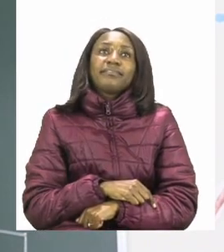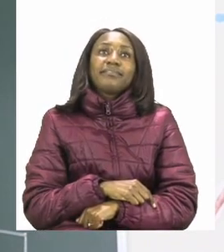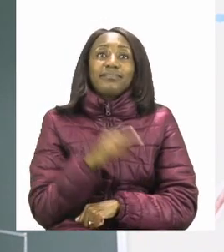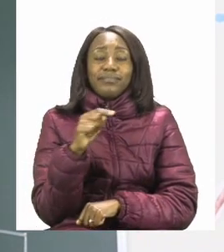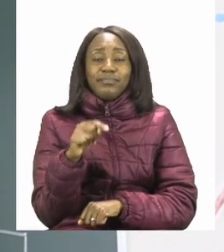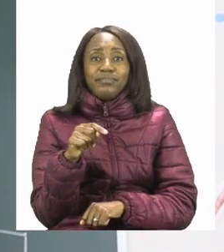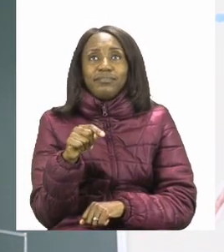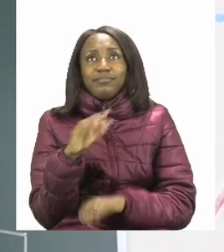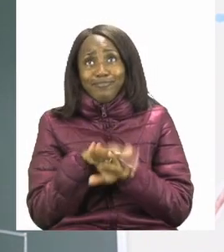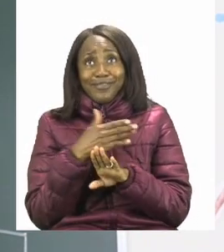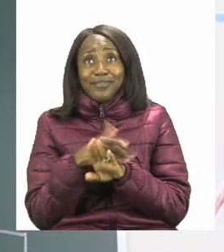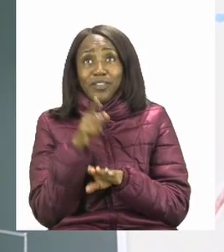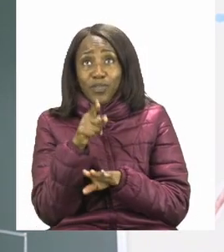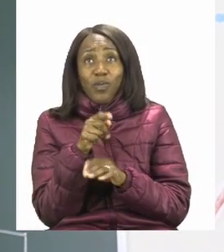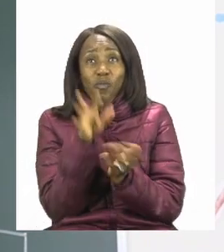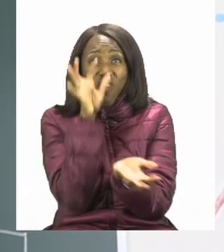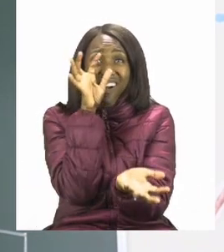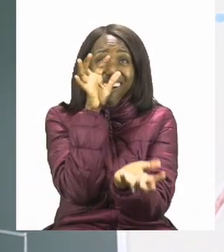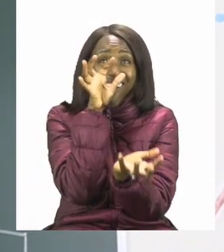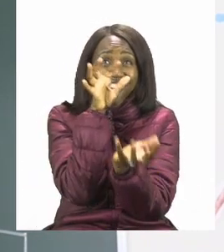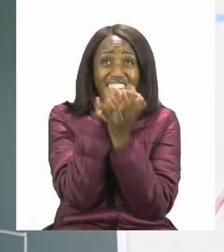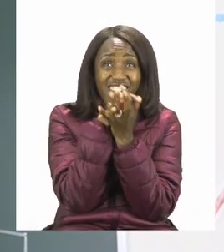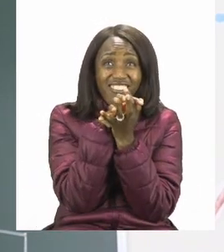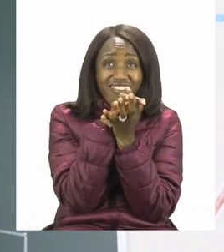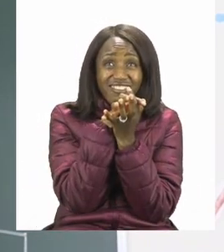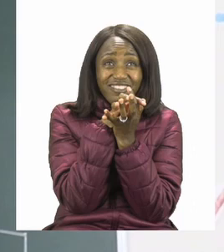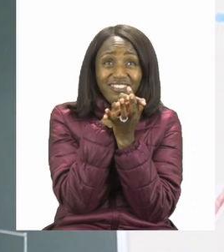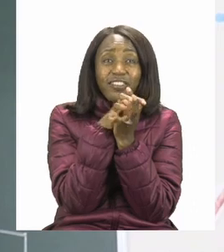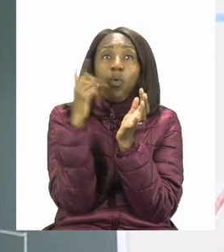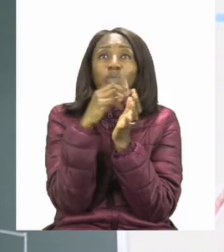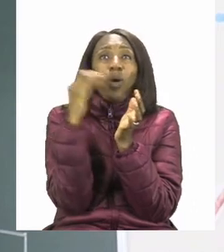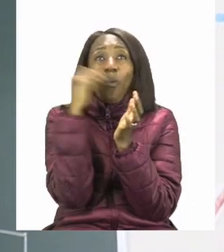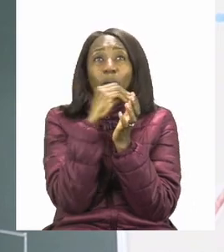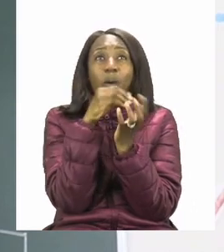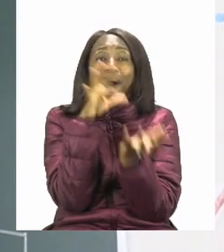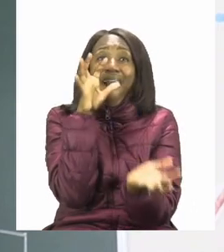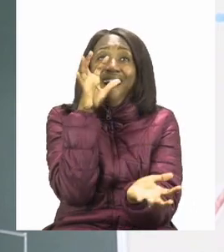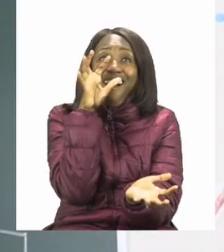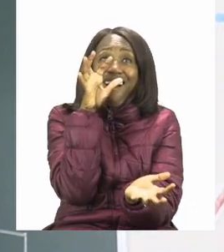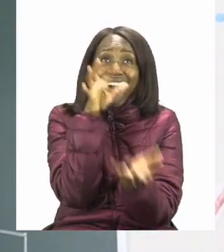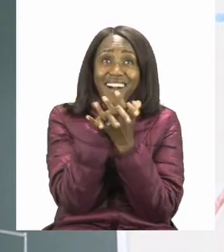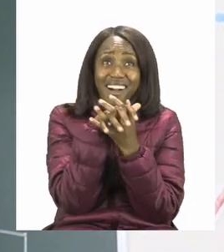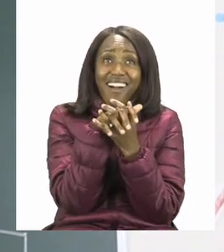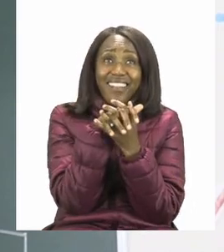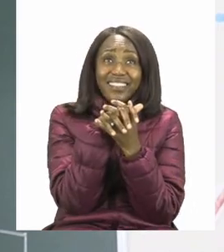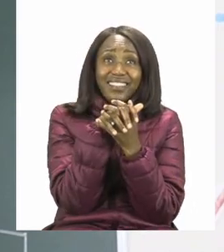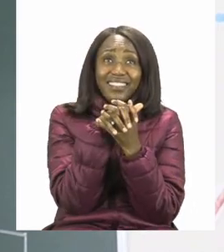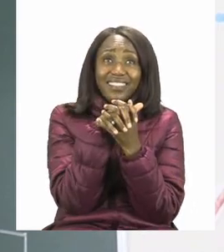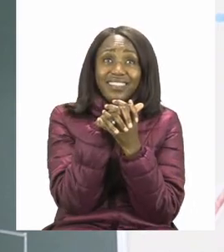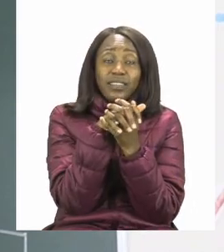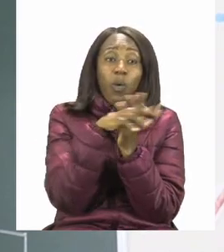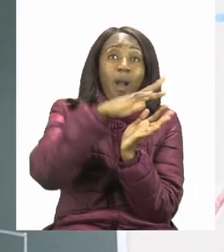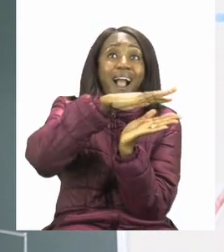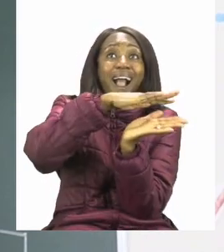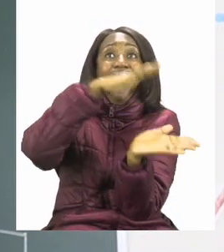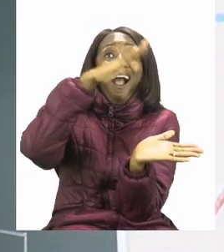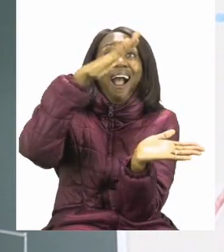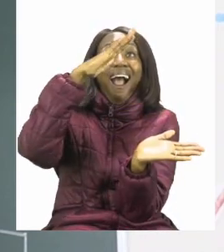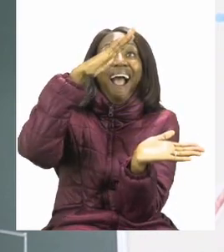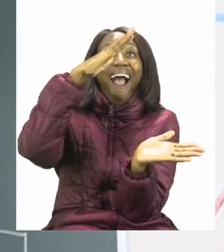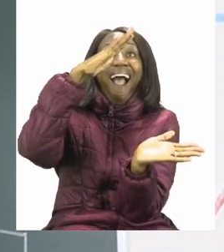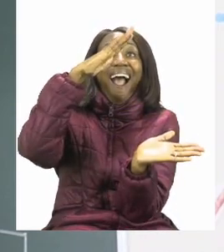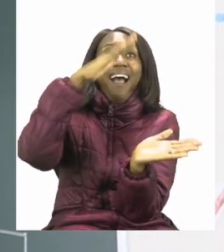hungry crocodile and it only eats the bigger number. So we can see that it is opening its mouth to